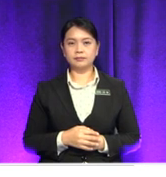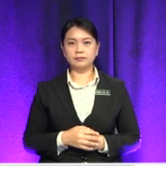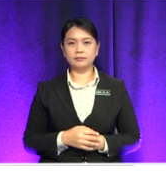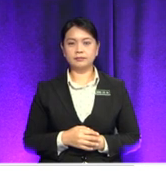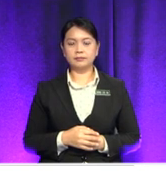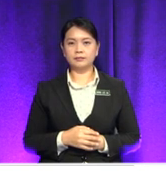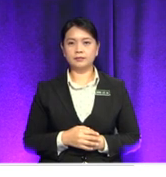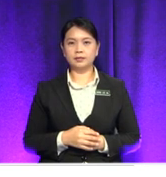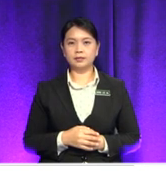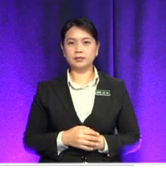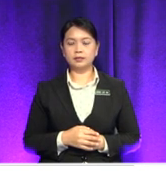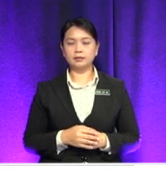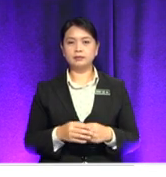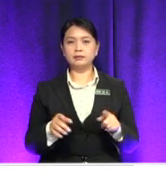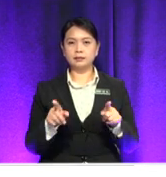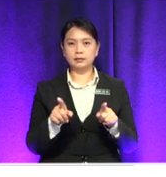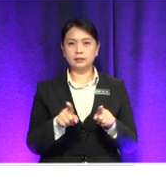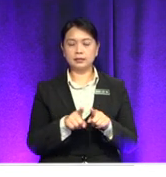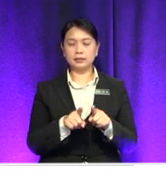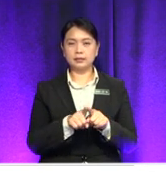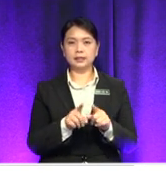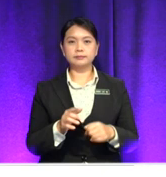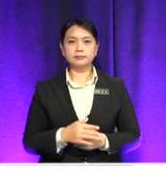Let the politicians plan